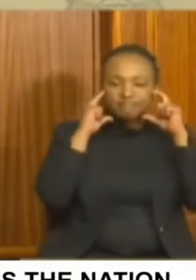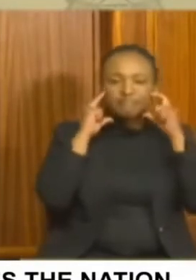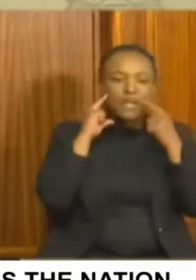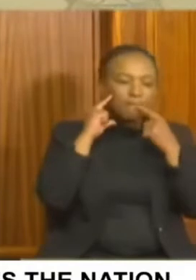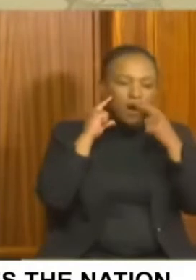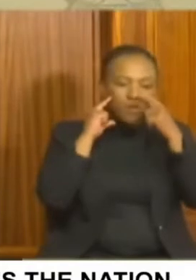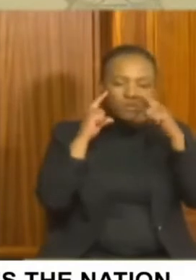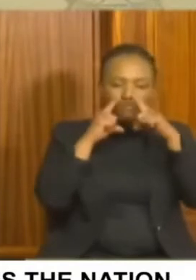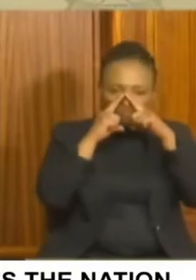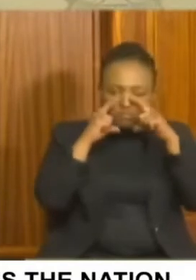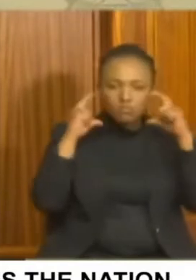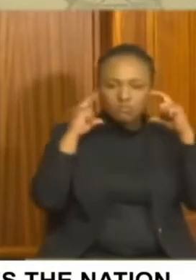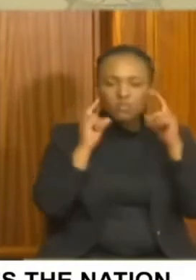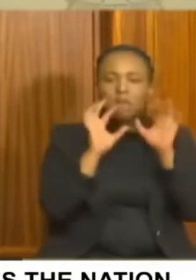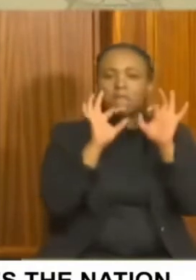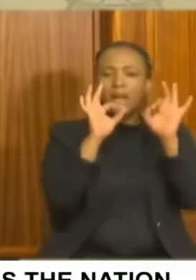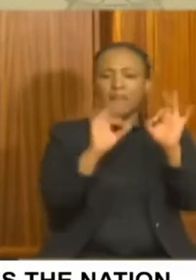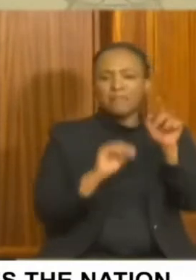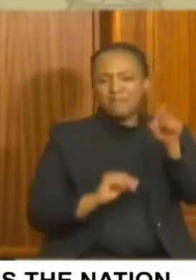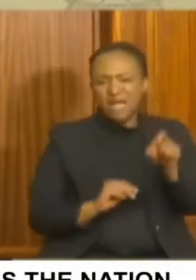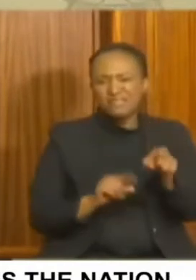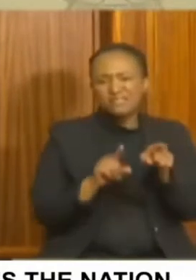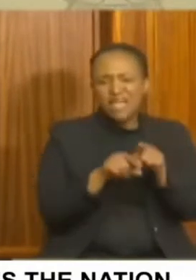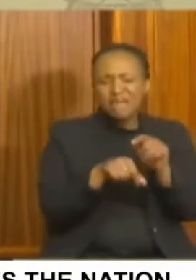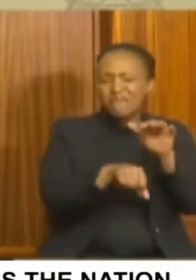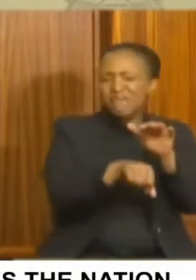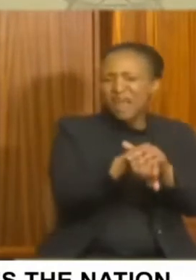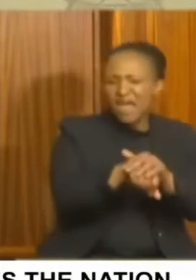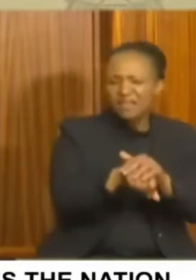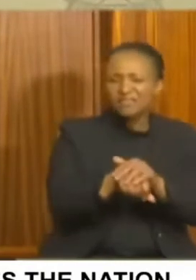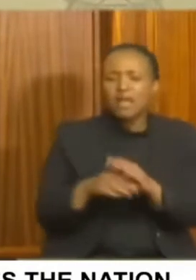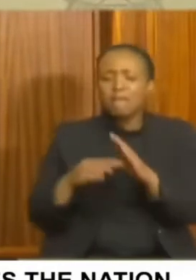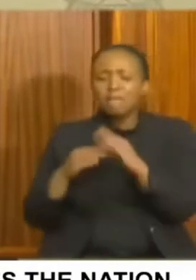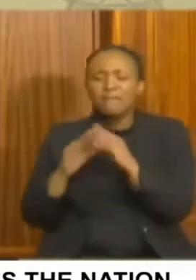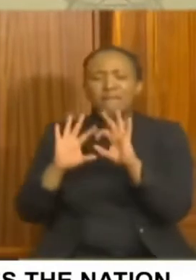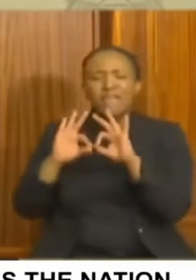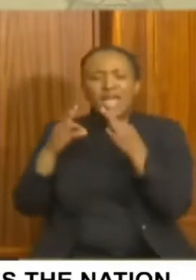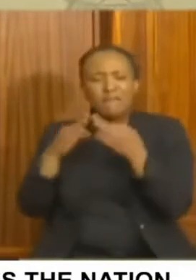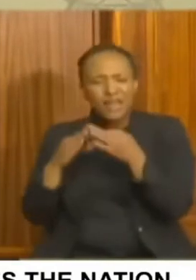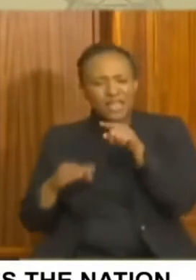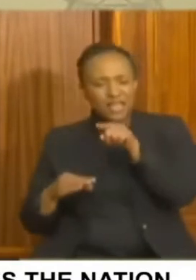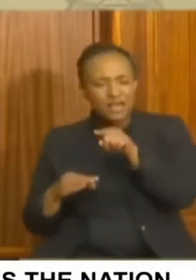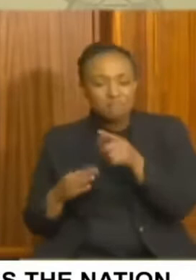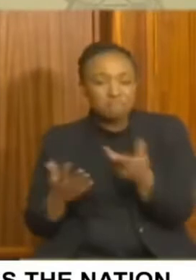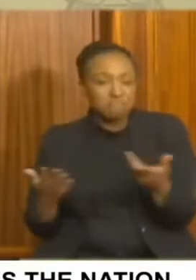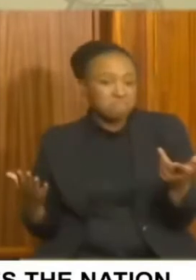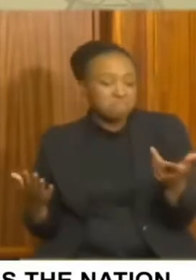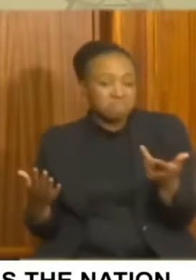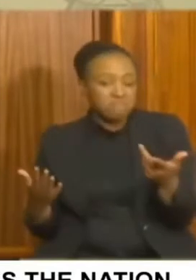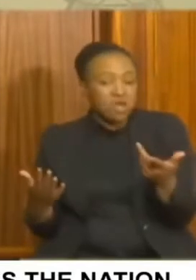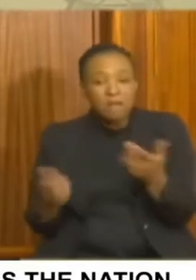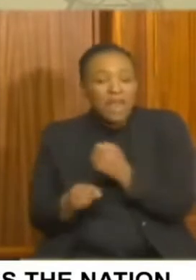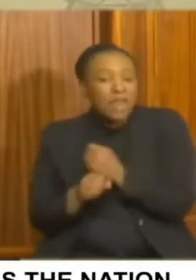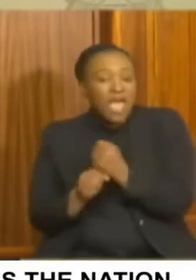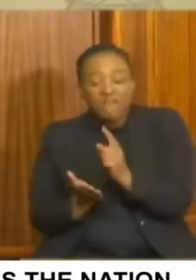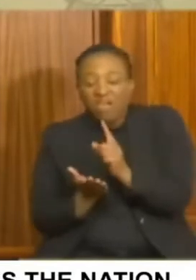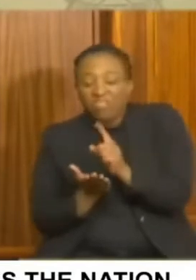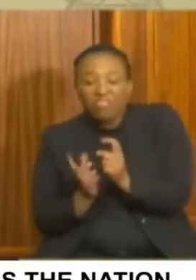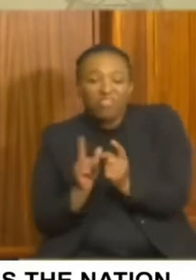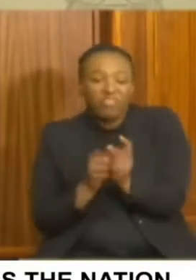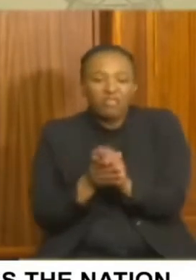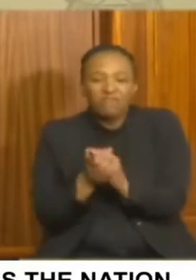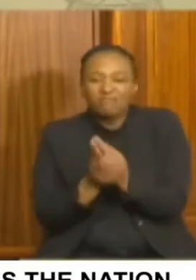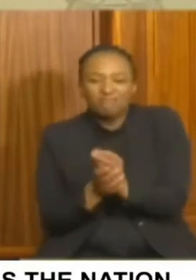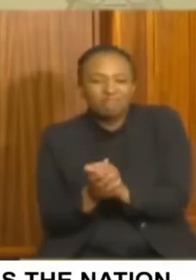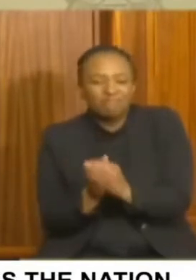mouth. Oh. Wow. Your friend or family member may not have washed or sanitized their